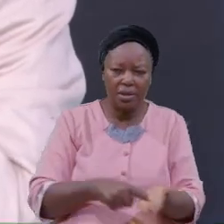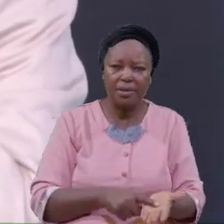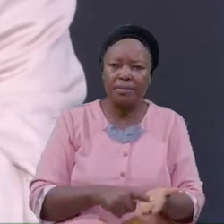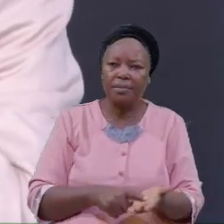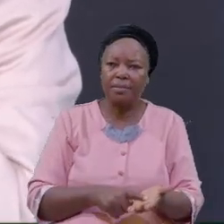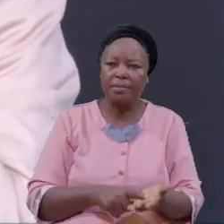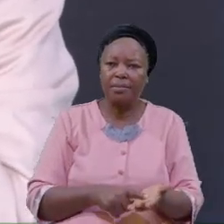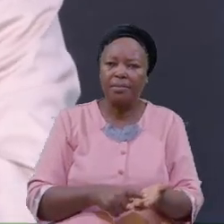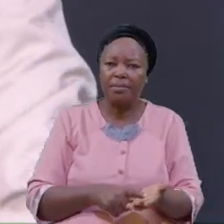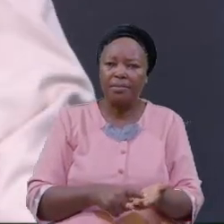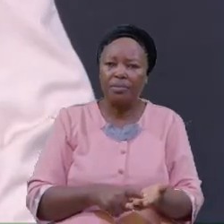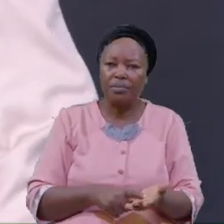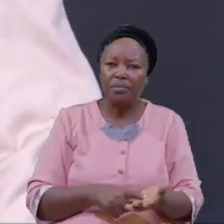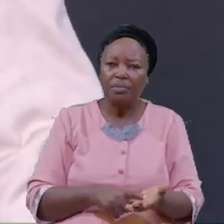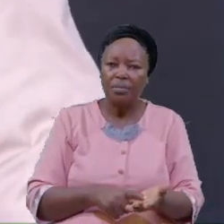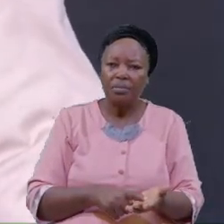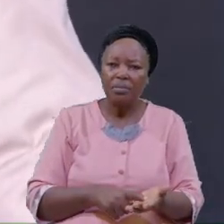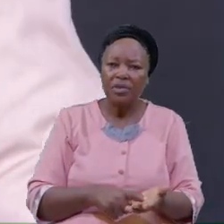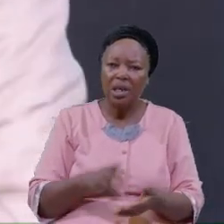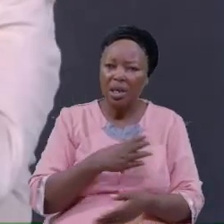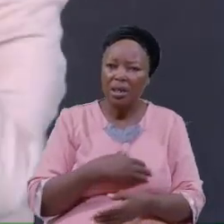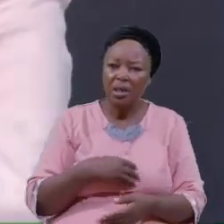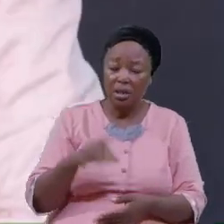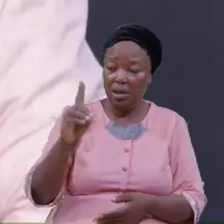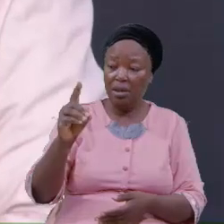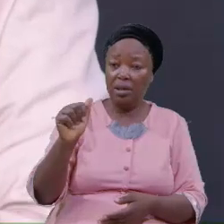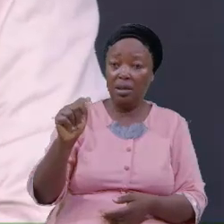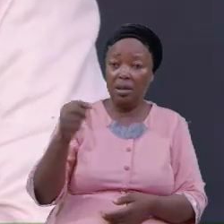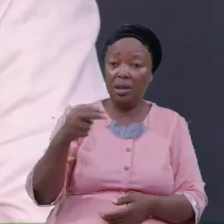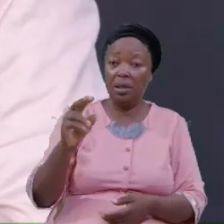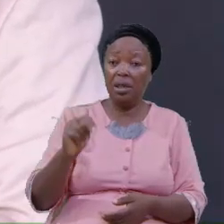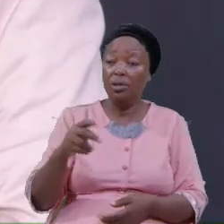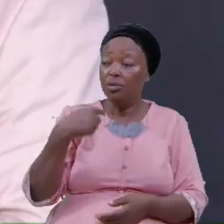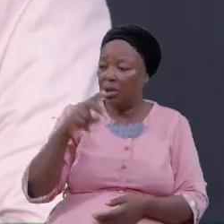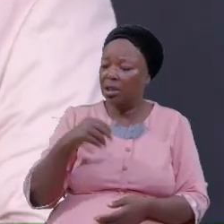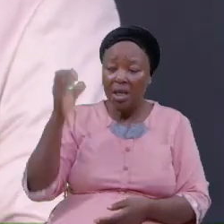And David said, whoever has done that must die.